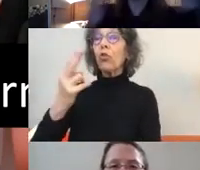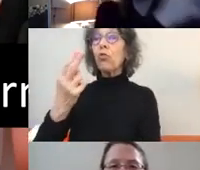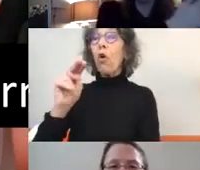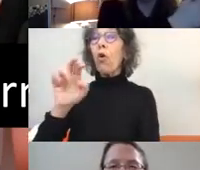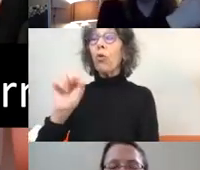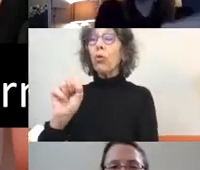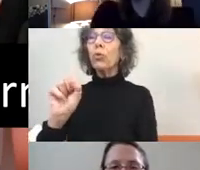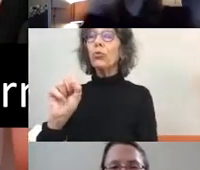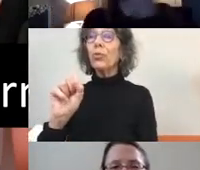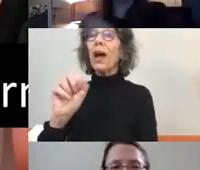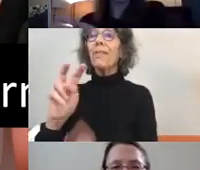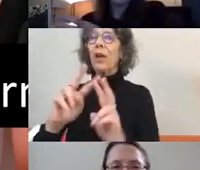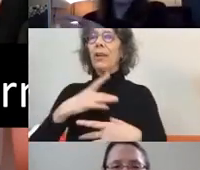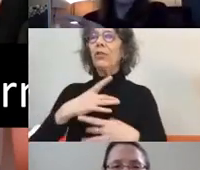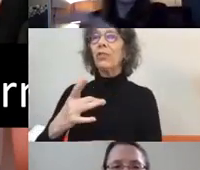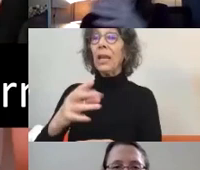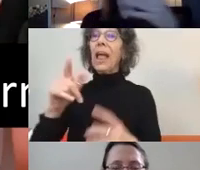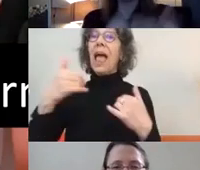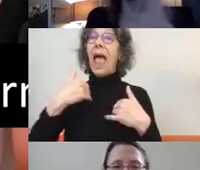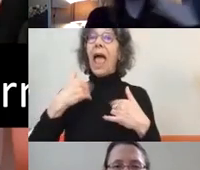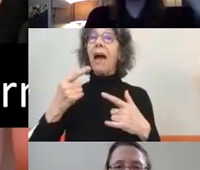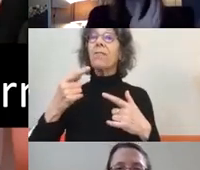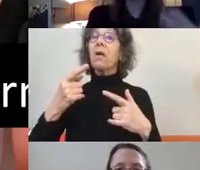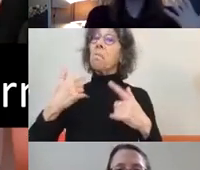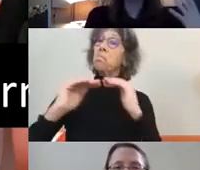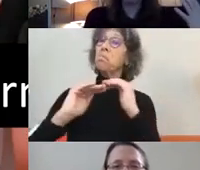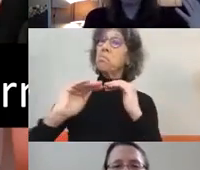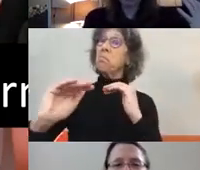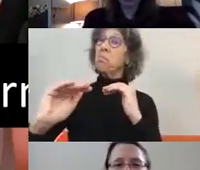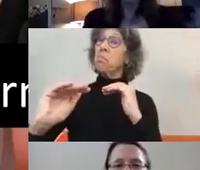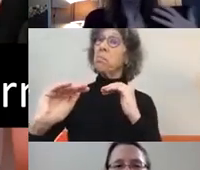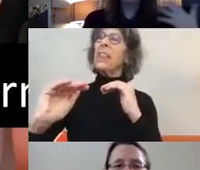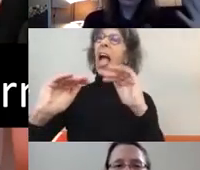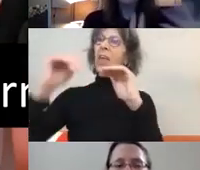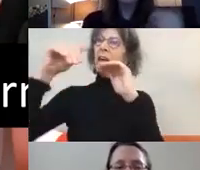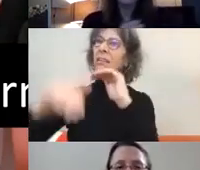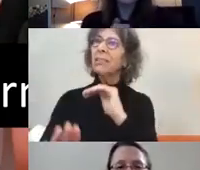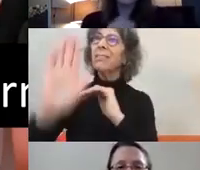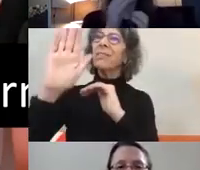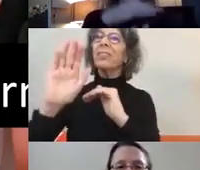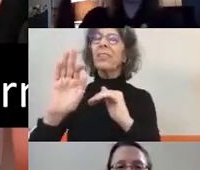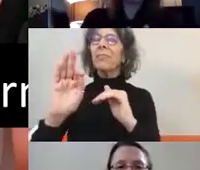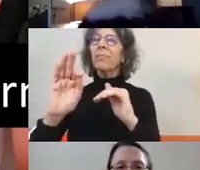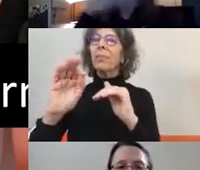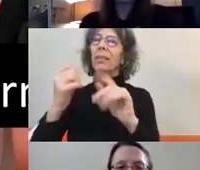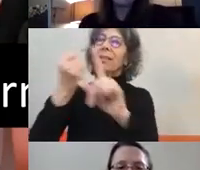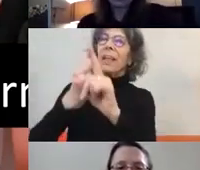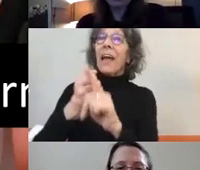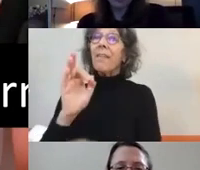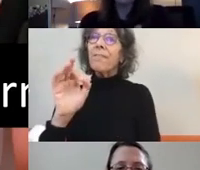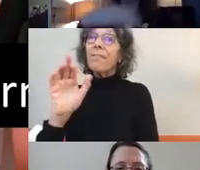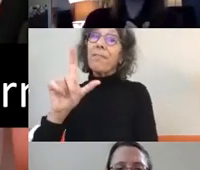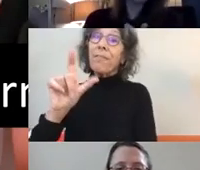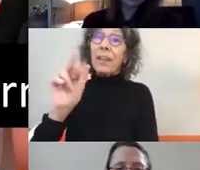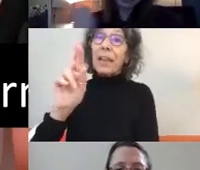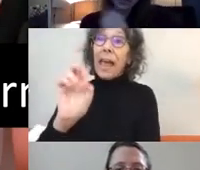like flaring period and then remission, and being able to continuously monitor, one could start asking like, can we predict flares?